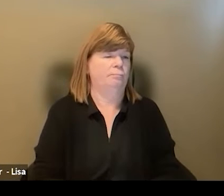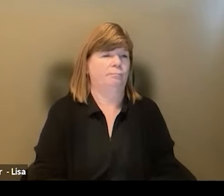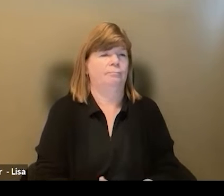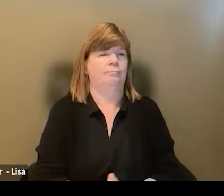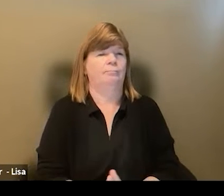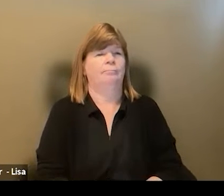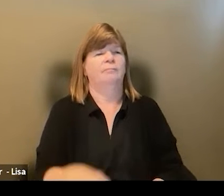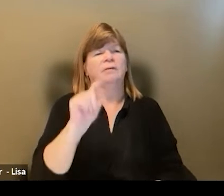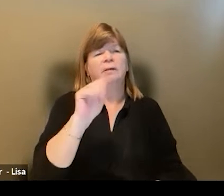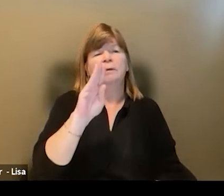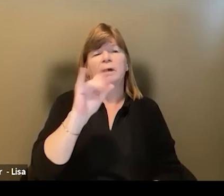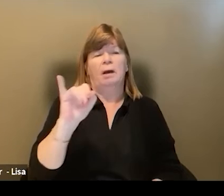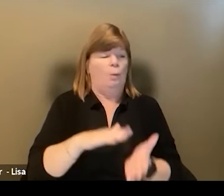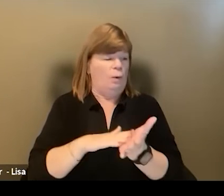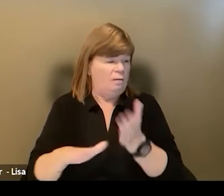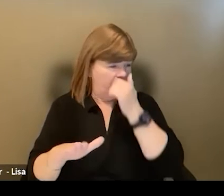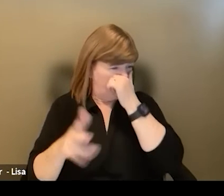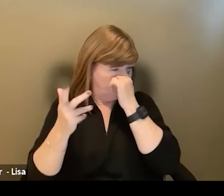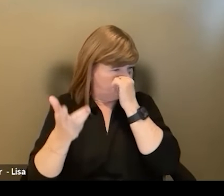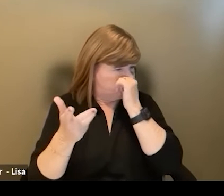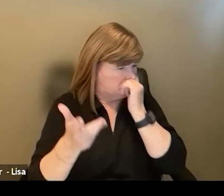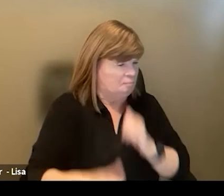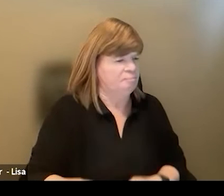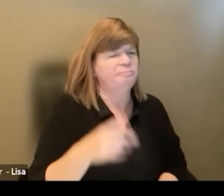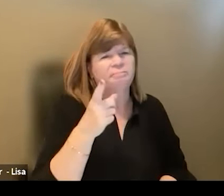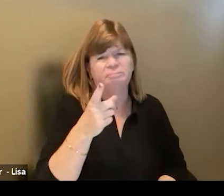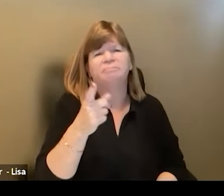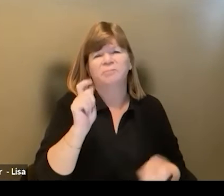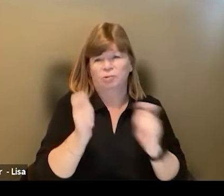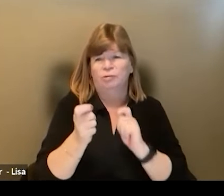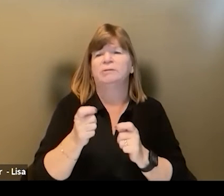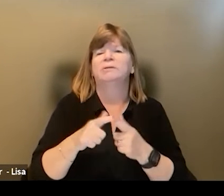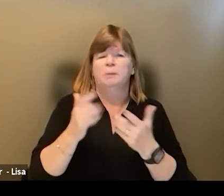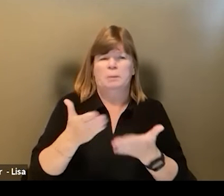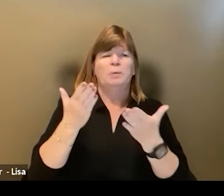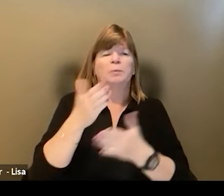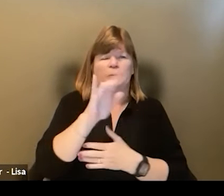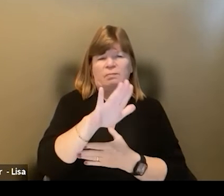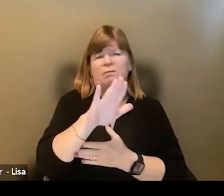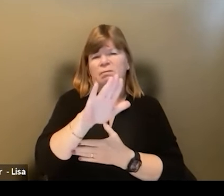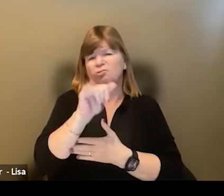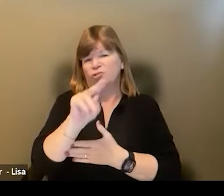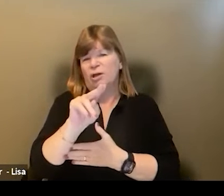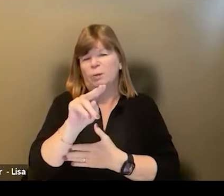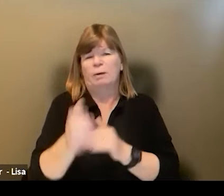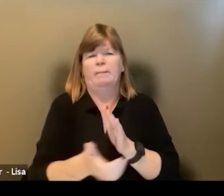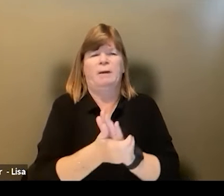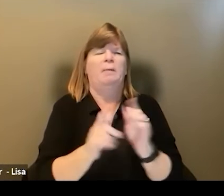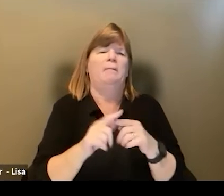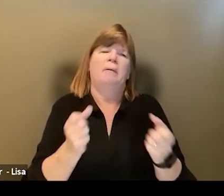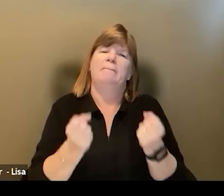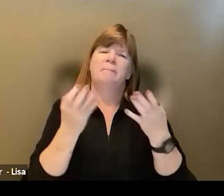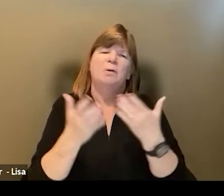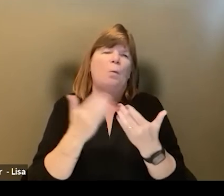The traumatic brain injury waiver, there were some changes that were proposed in this January amendment, but a lot of them